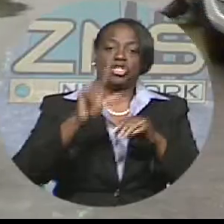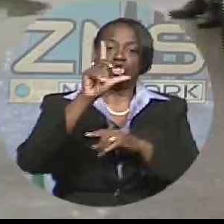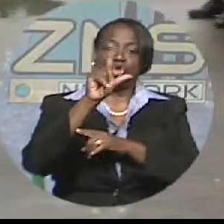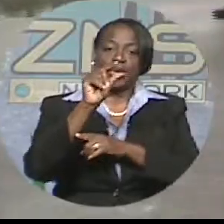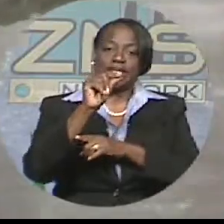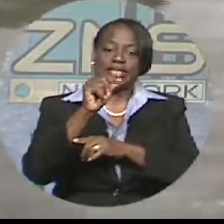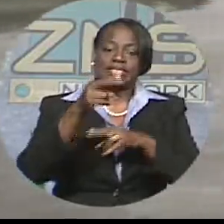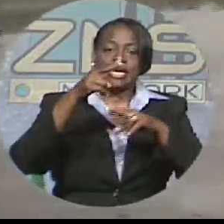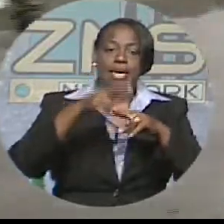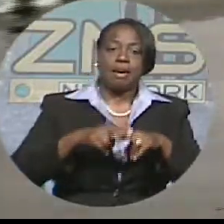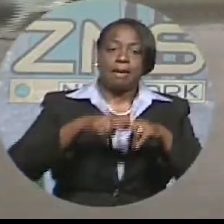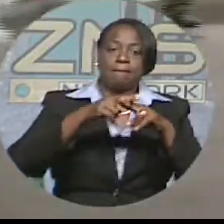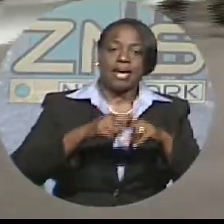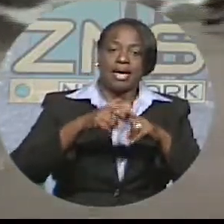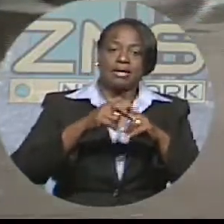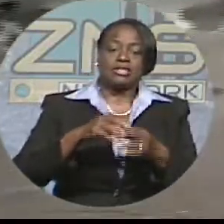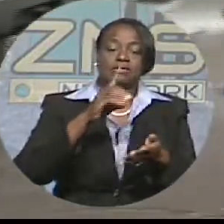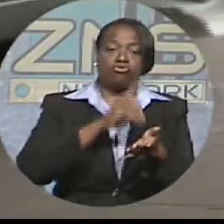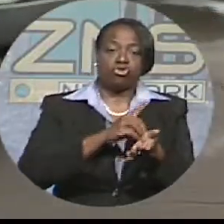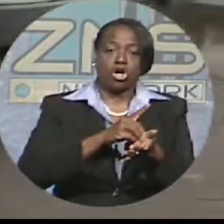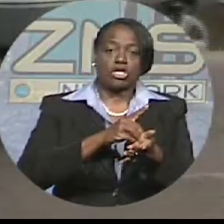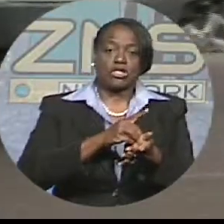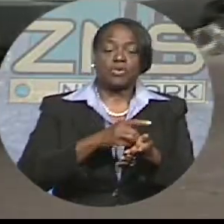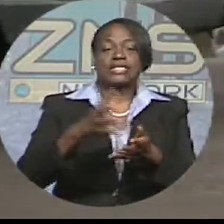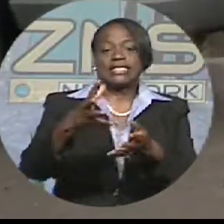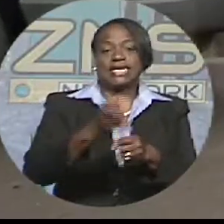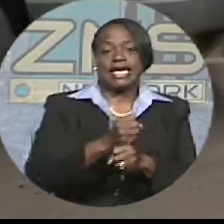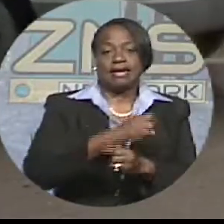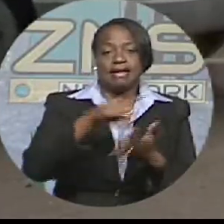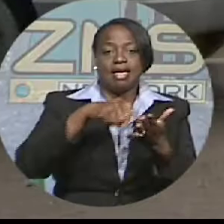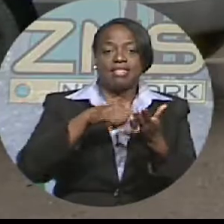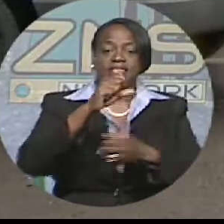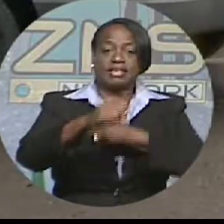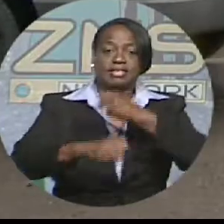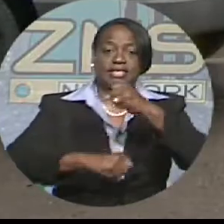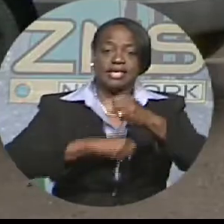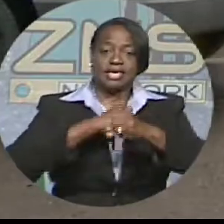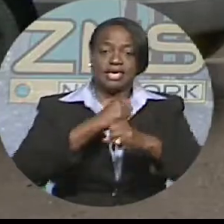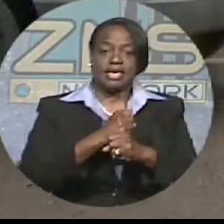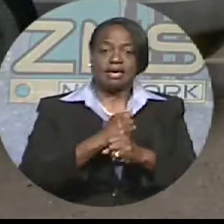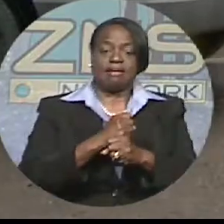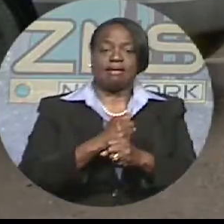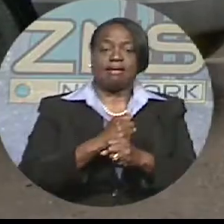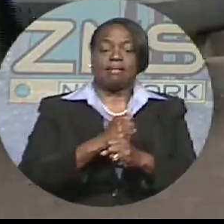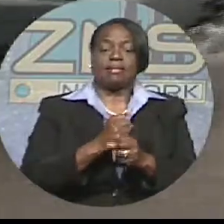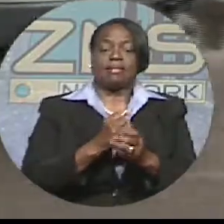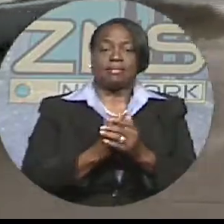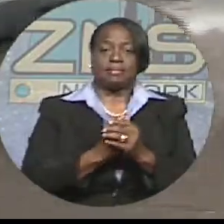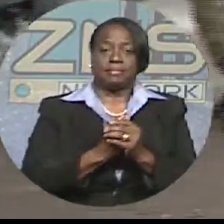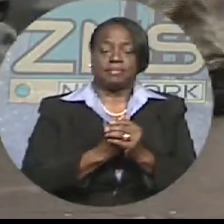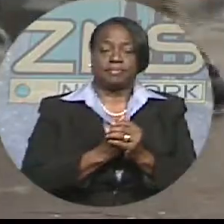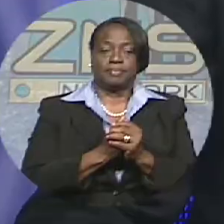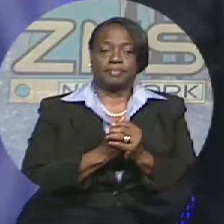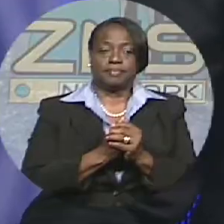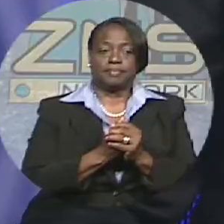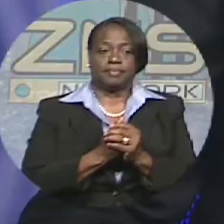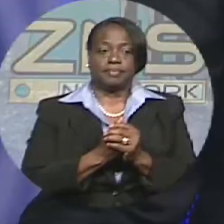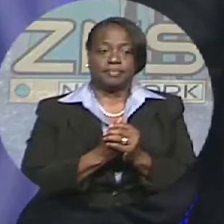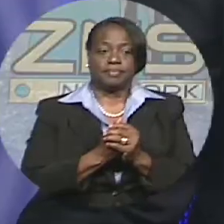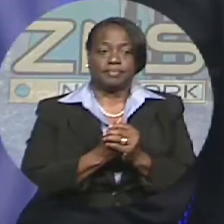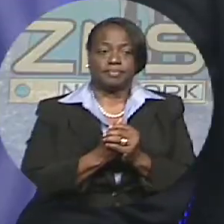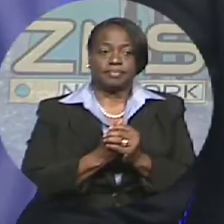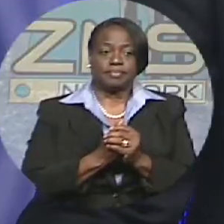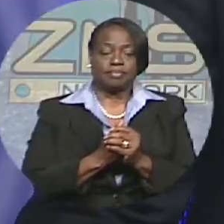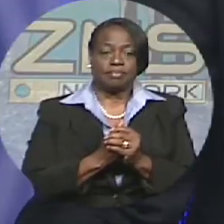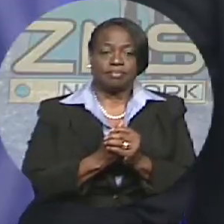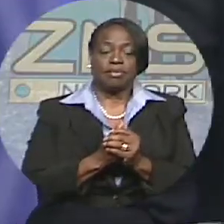been seized by drug enforcement officials this year. Janae Noel Ferguson, ZNS Network News. Well,